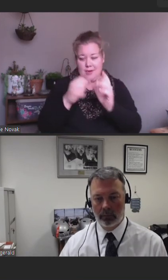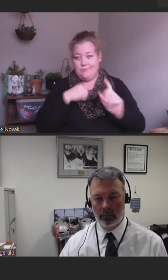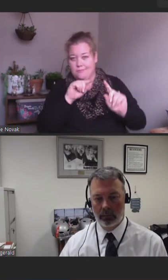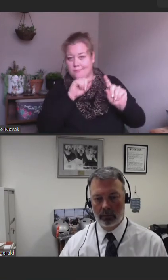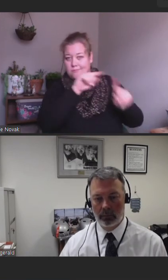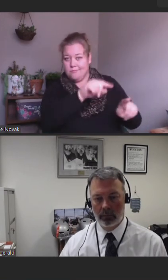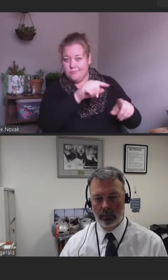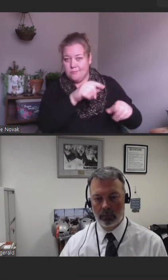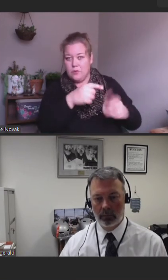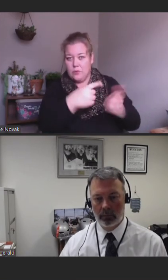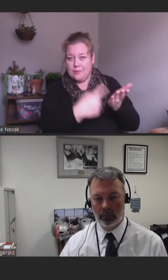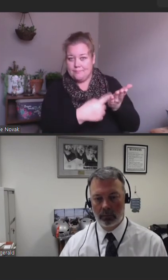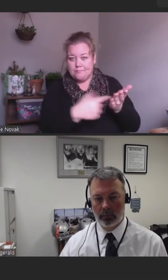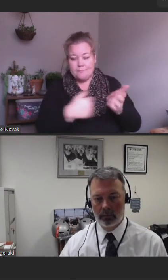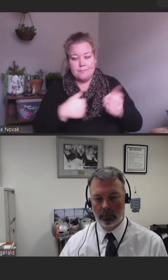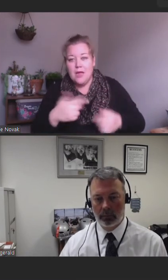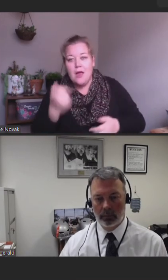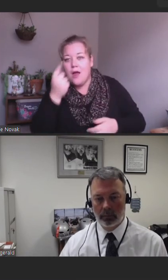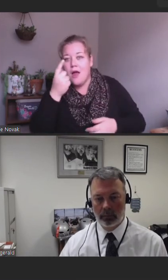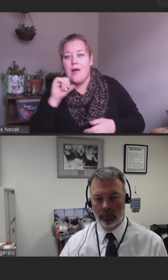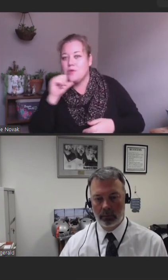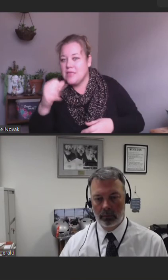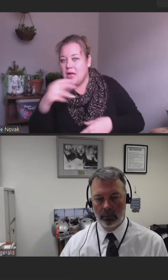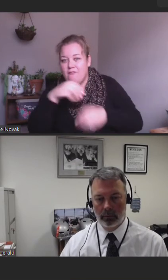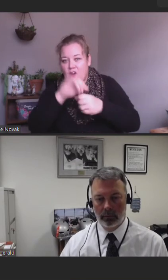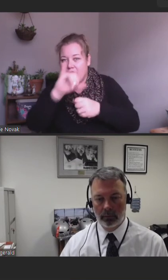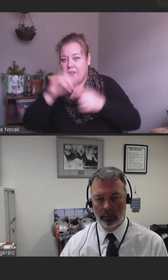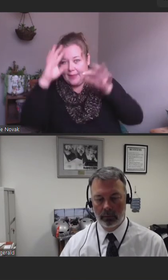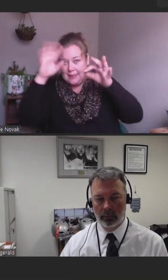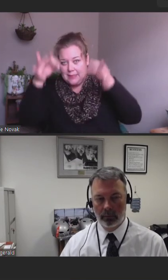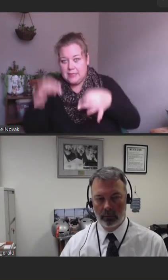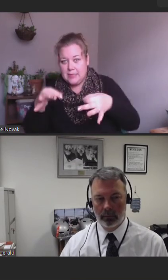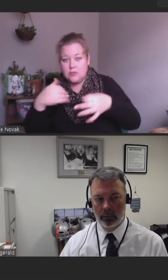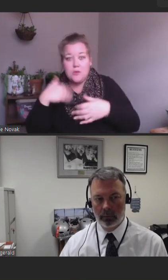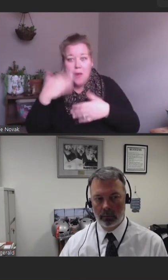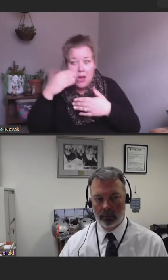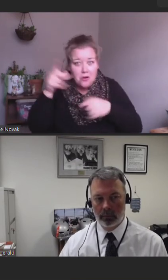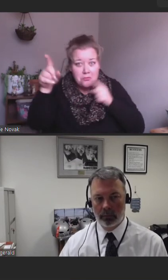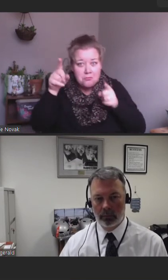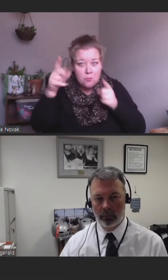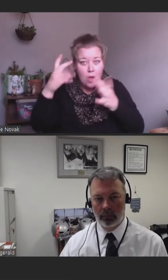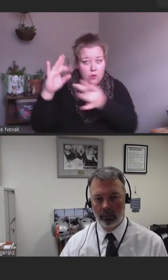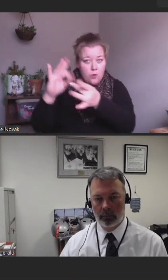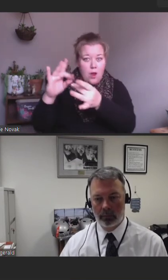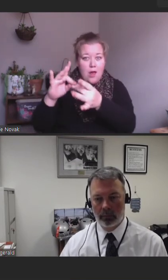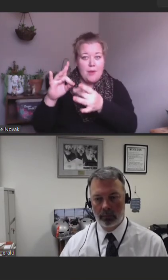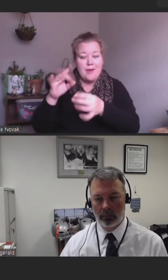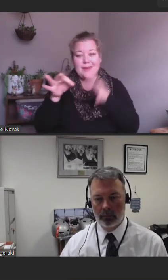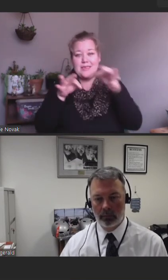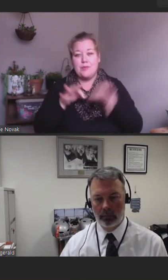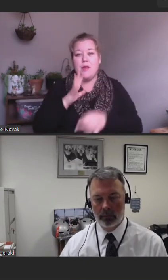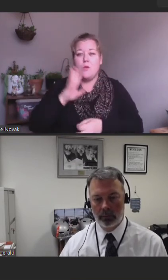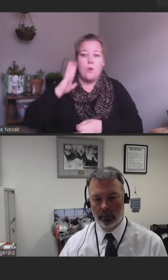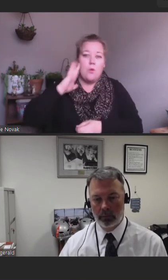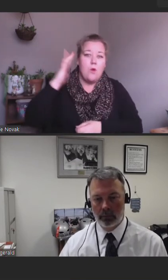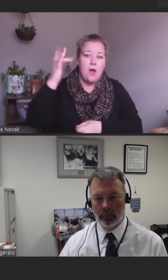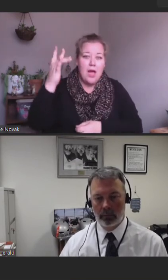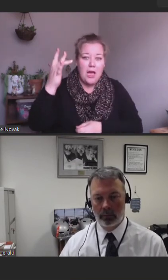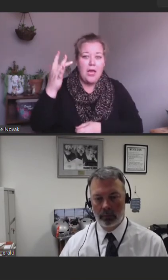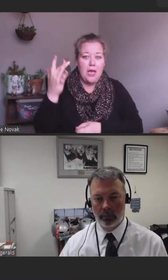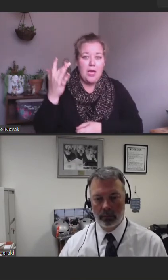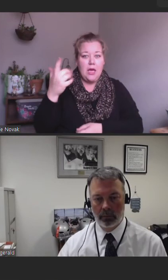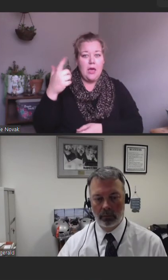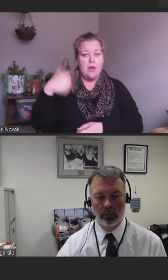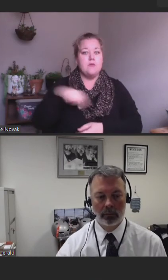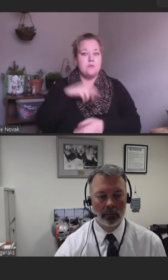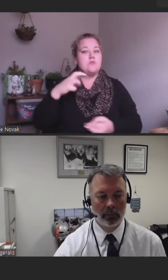part of that conversation with the collaborative. So I don't know if Dr. Kowalski or Dr. Fitzgerald could shed some light on that recommendation